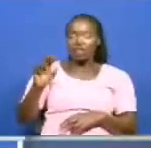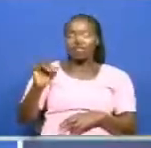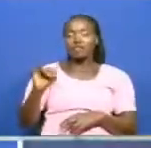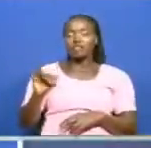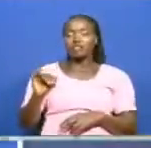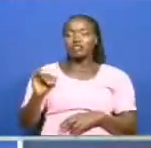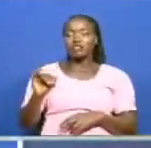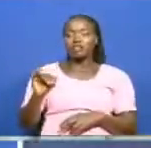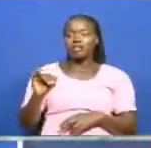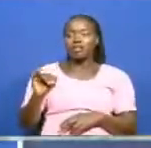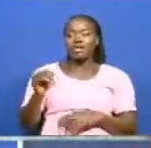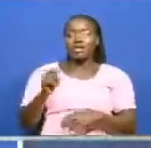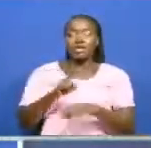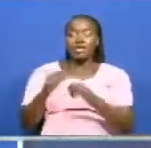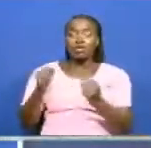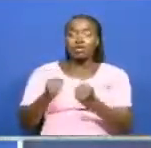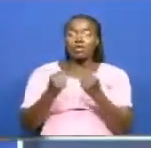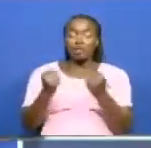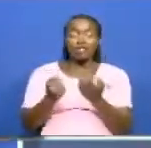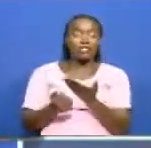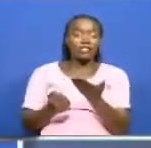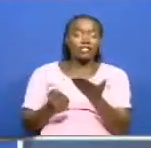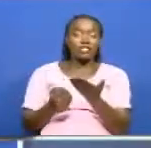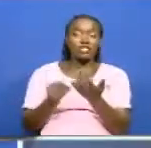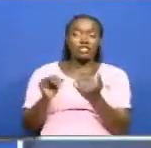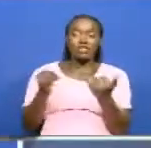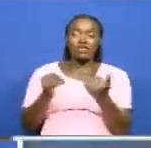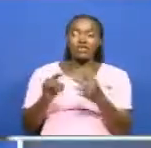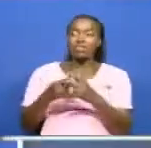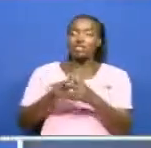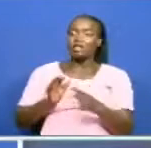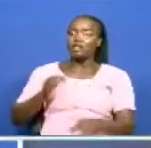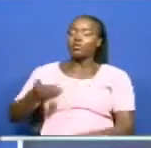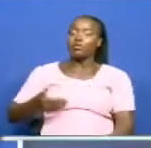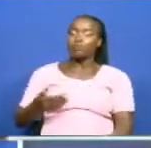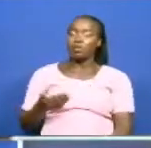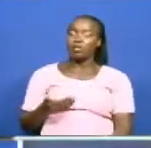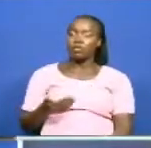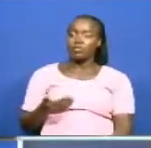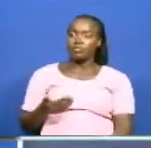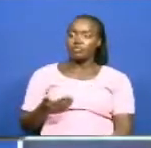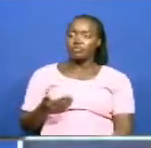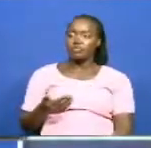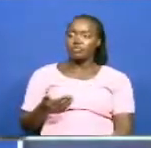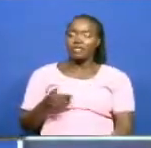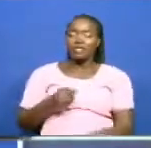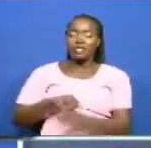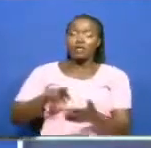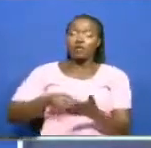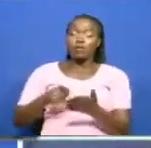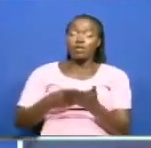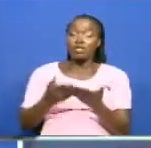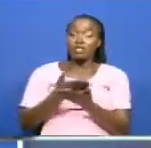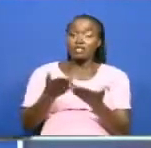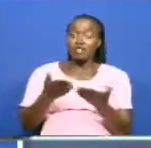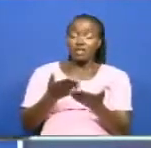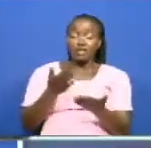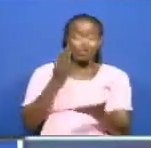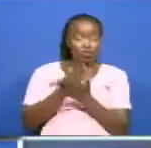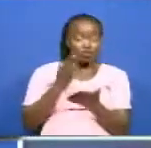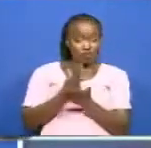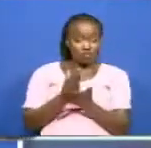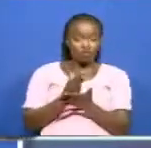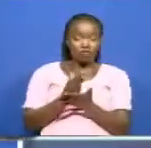and energy on this new venture. Tulianza sisi wa mama, tulipofanya umradi, na tukaona kweli ya